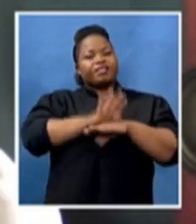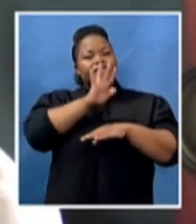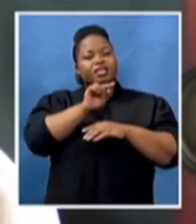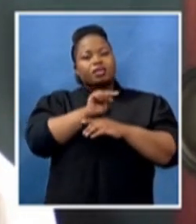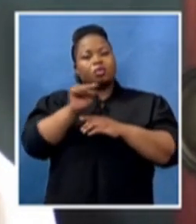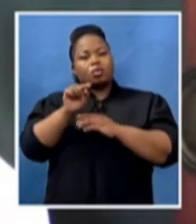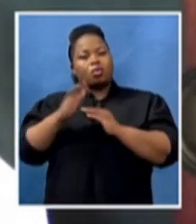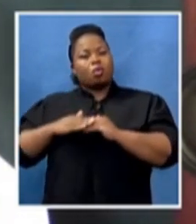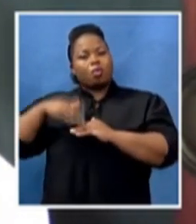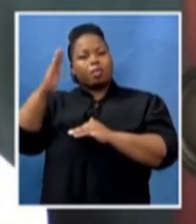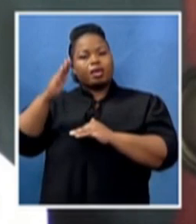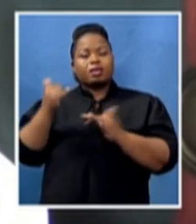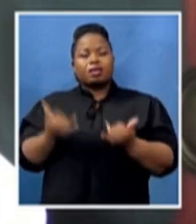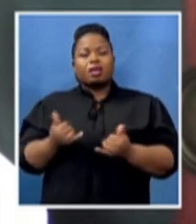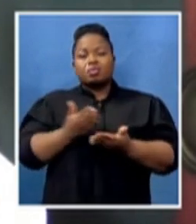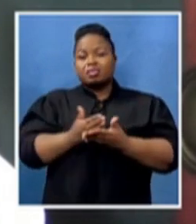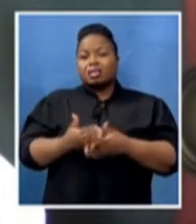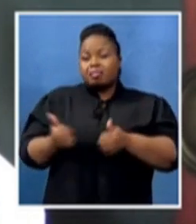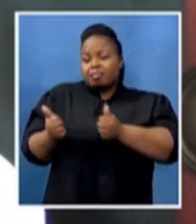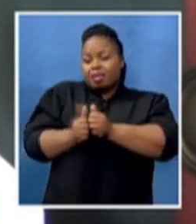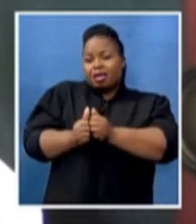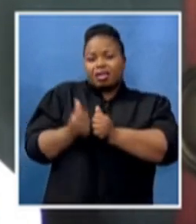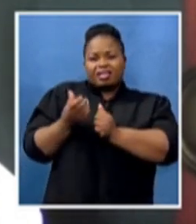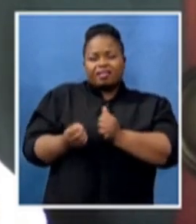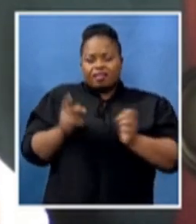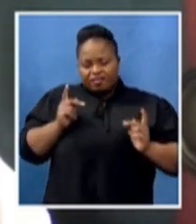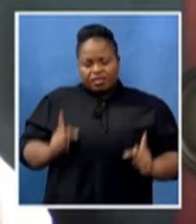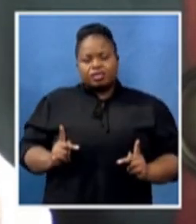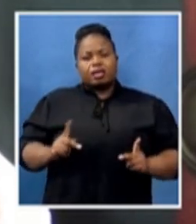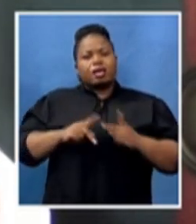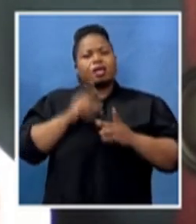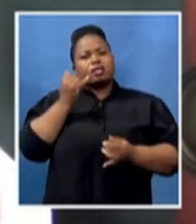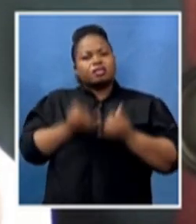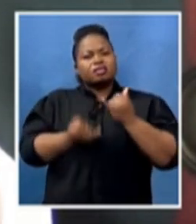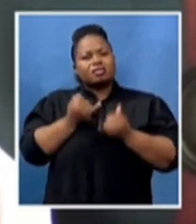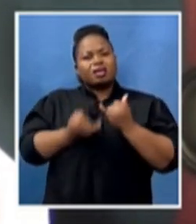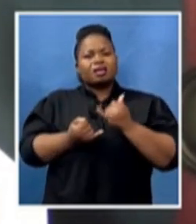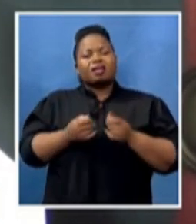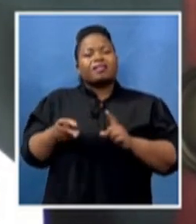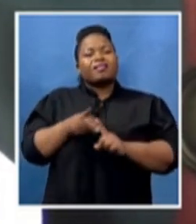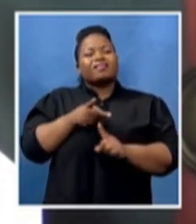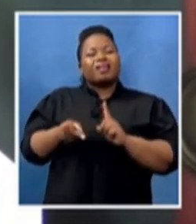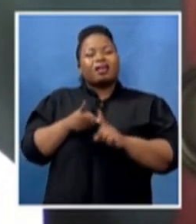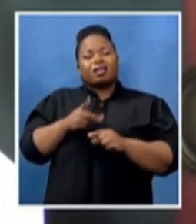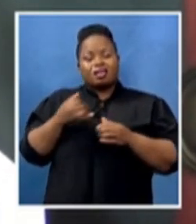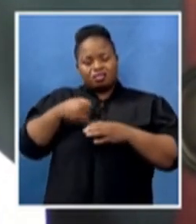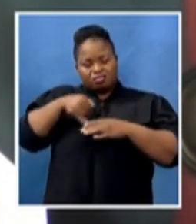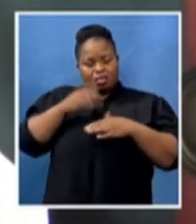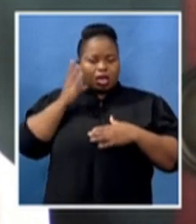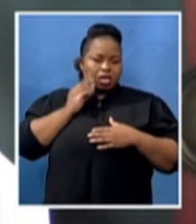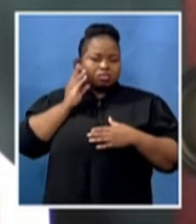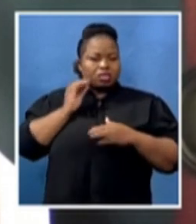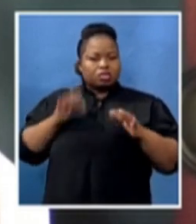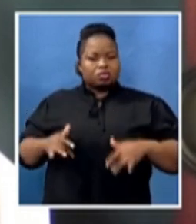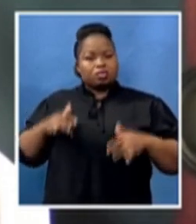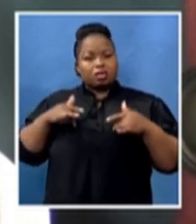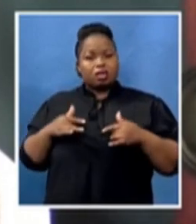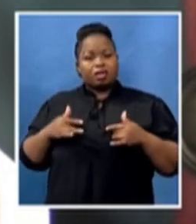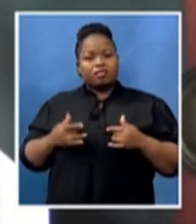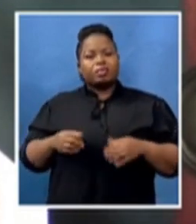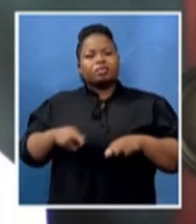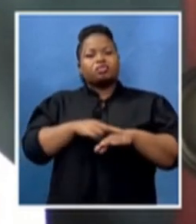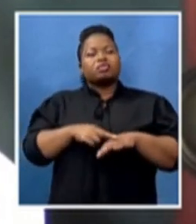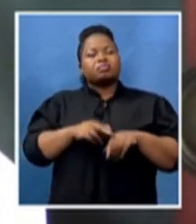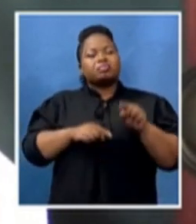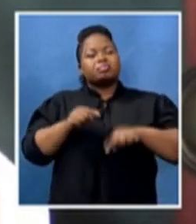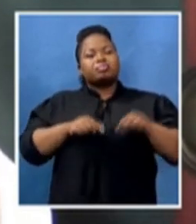physical and or sexual intimate partner violence in their lifetimes. Regional rates range from 16.3%